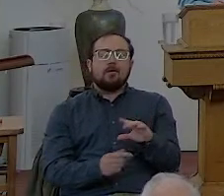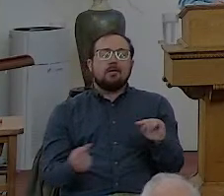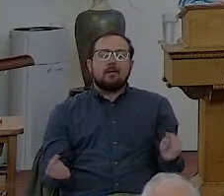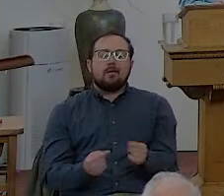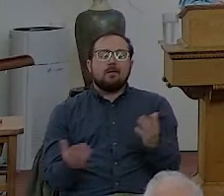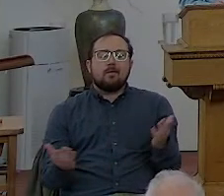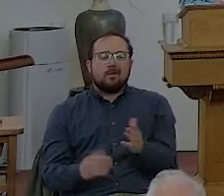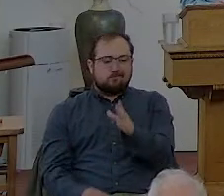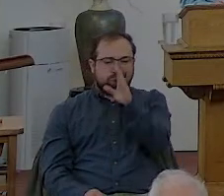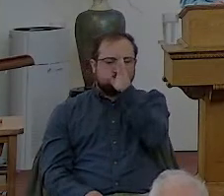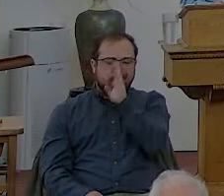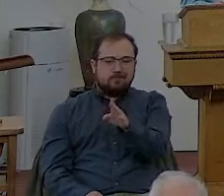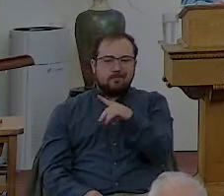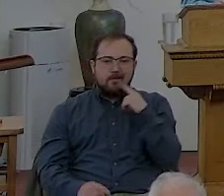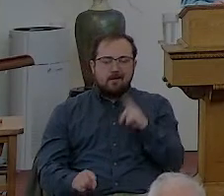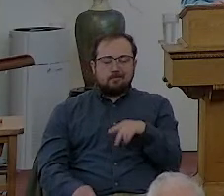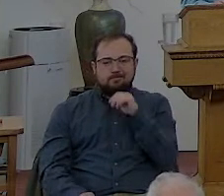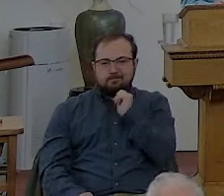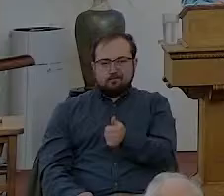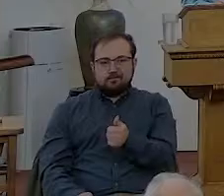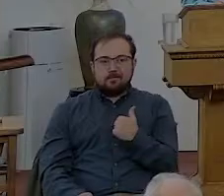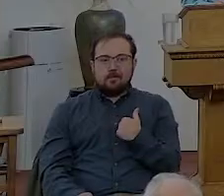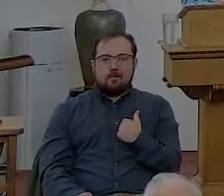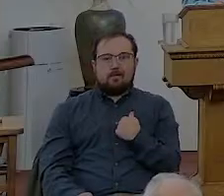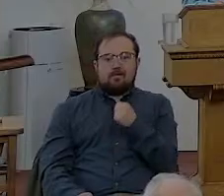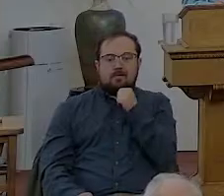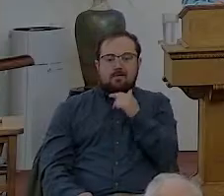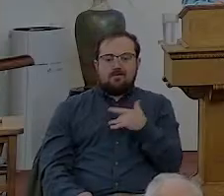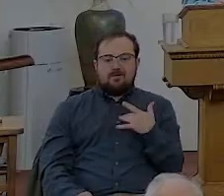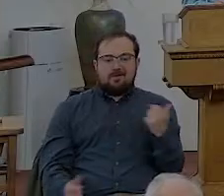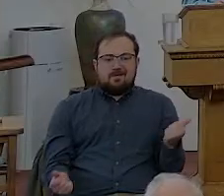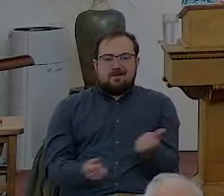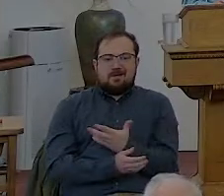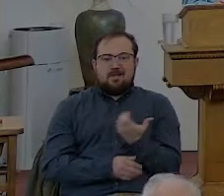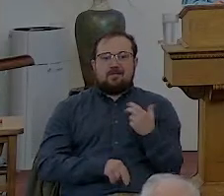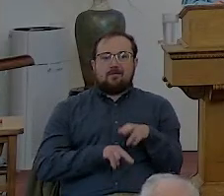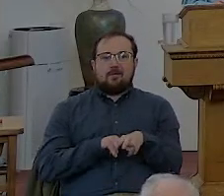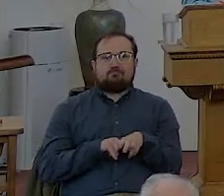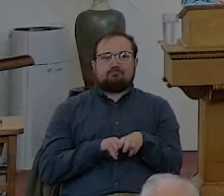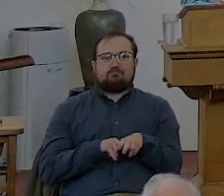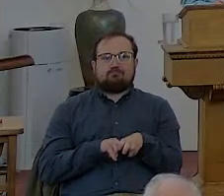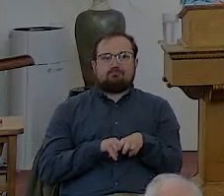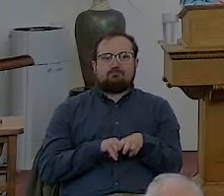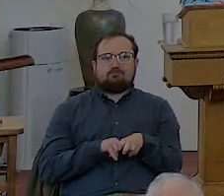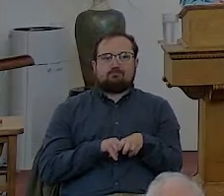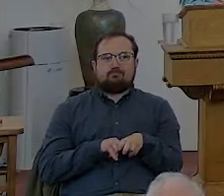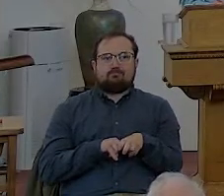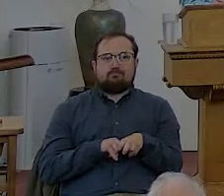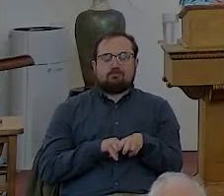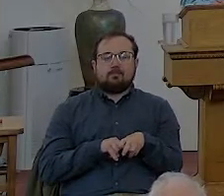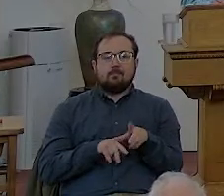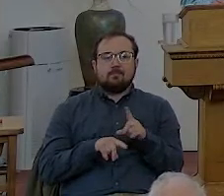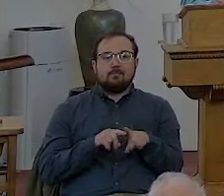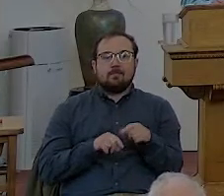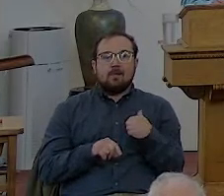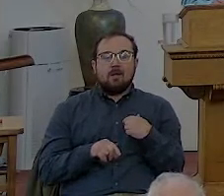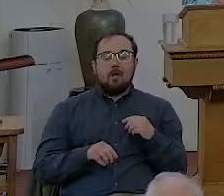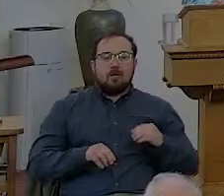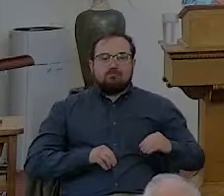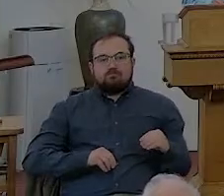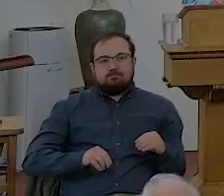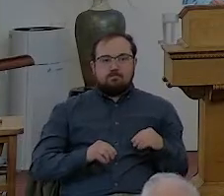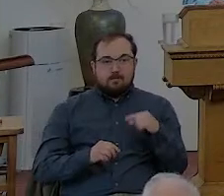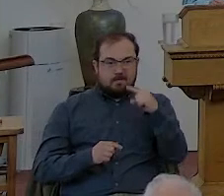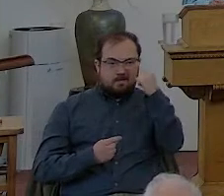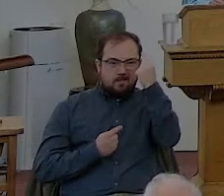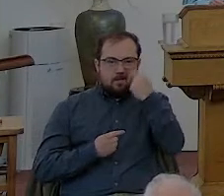so straightforward. I didn't feel anything if I sat very still. But the second I even